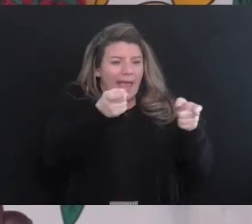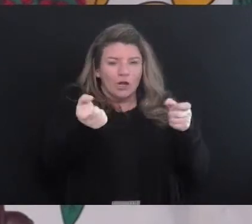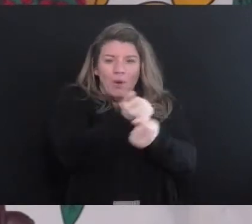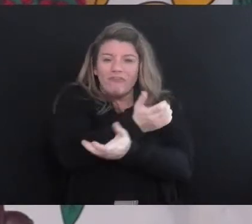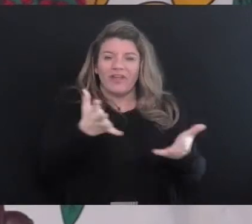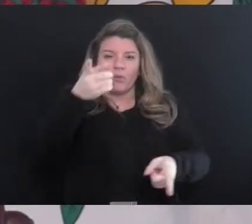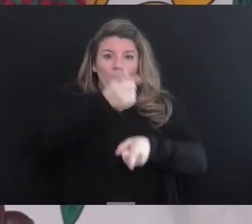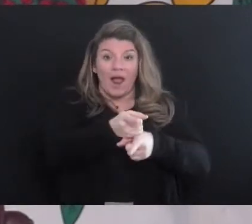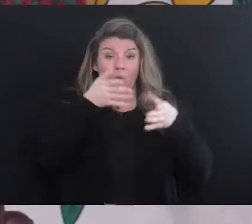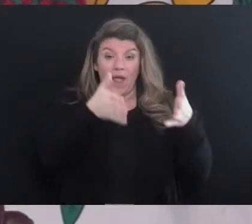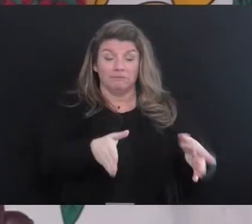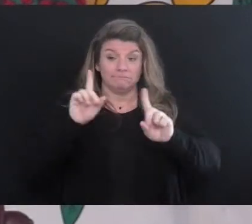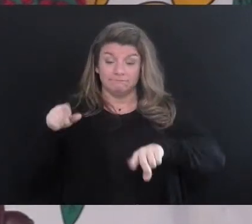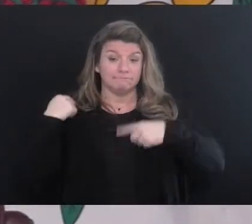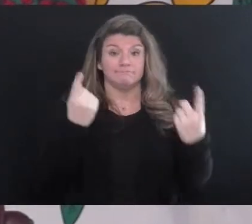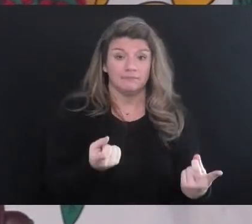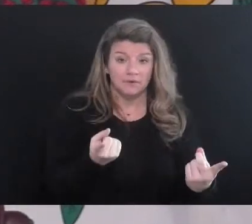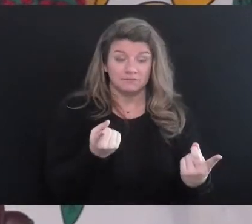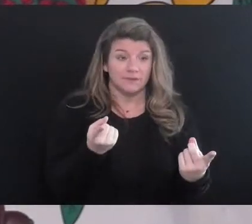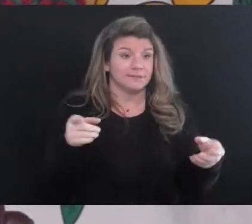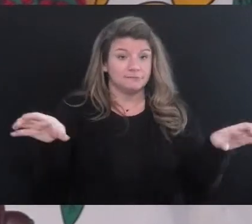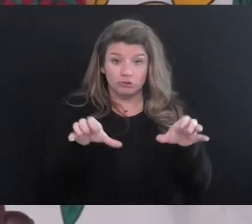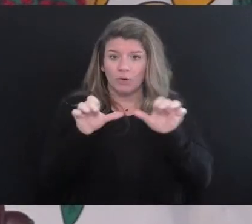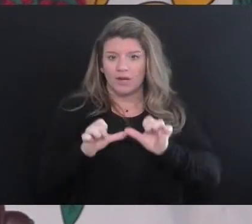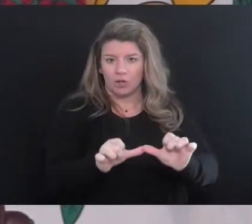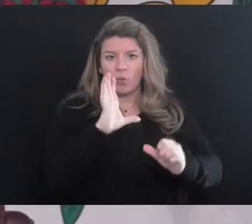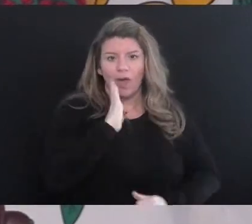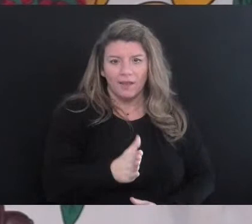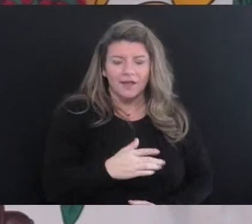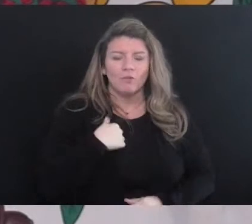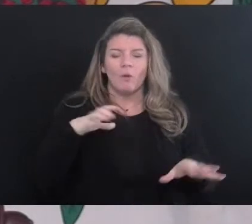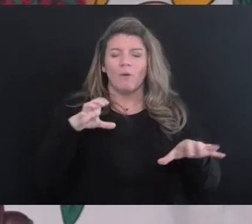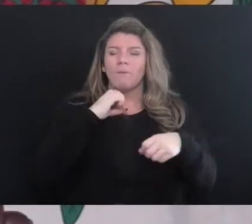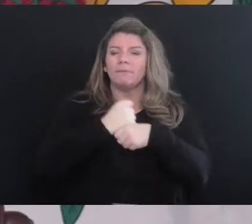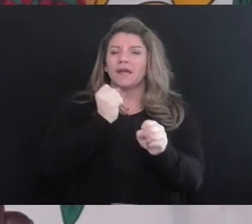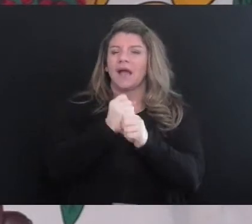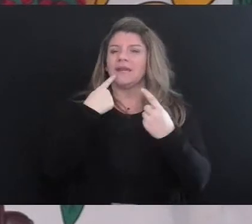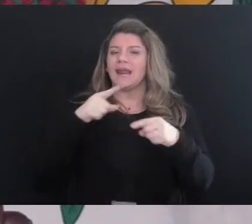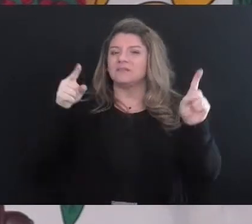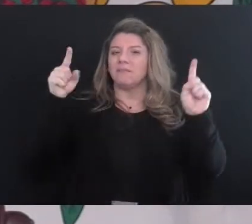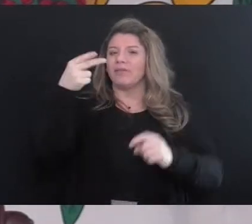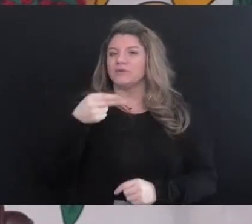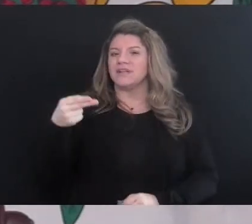should have all along. And so we'll be making another announcement on Thursday. All